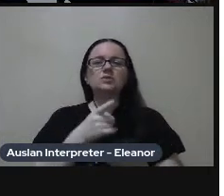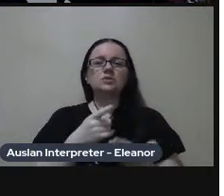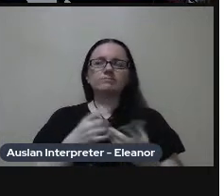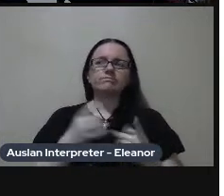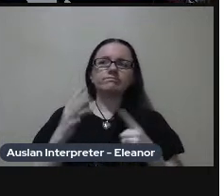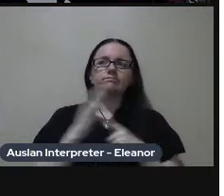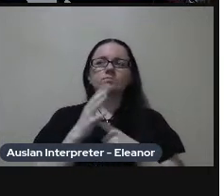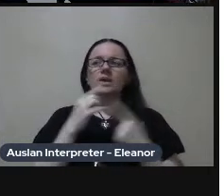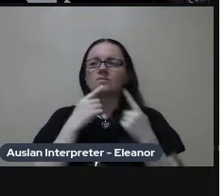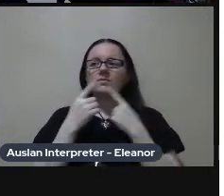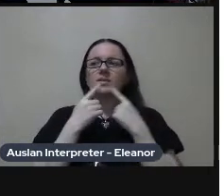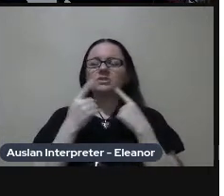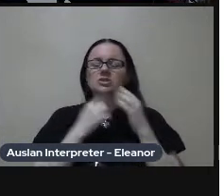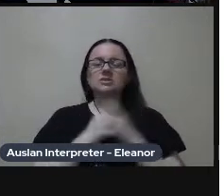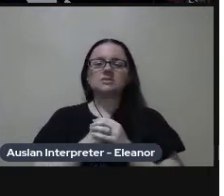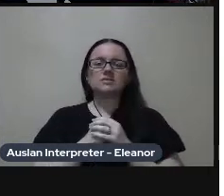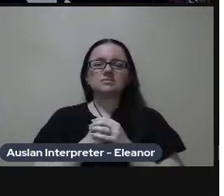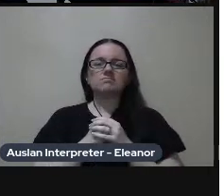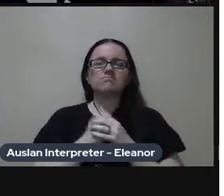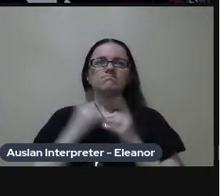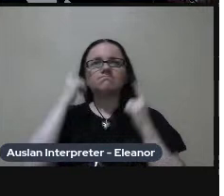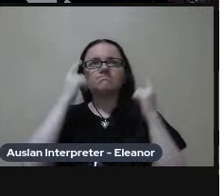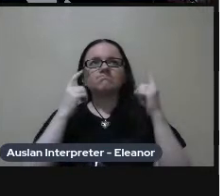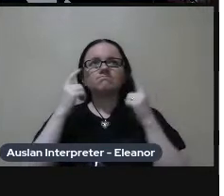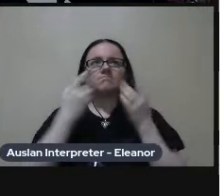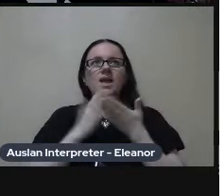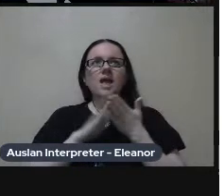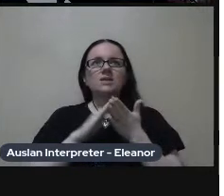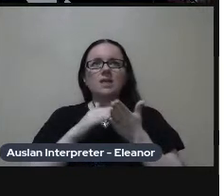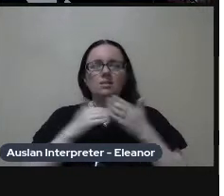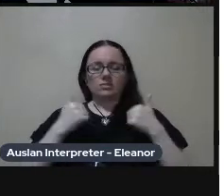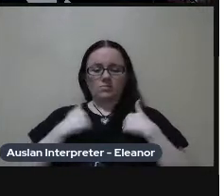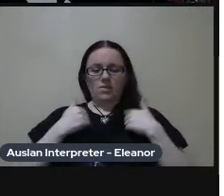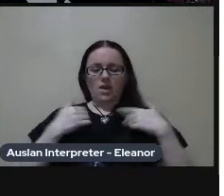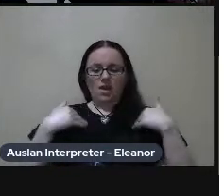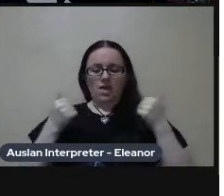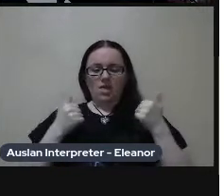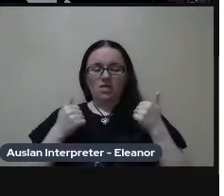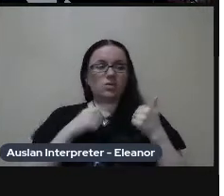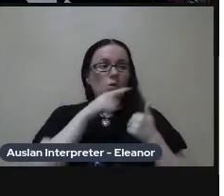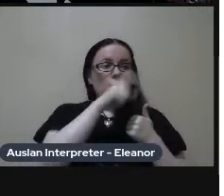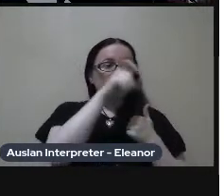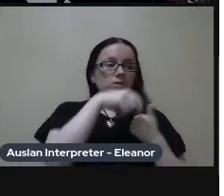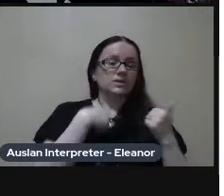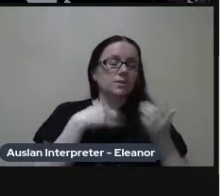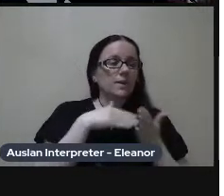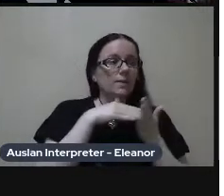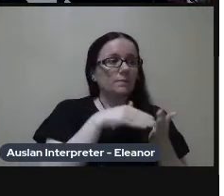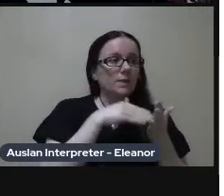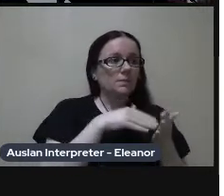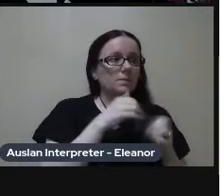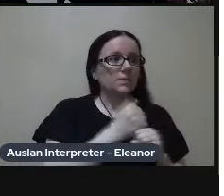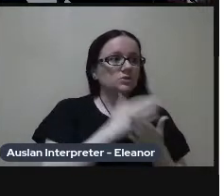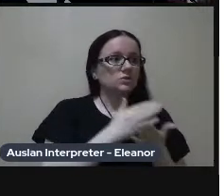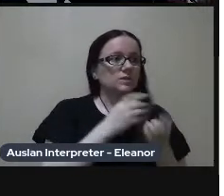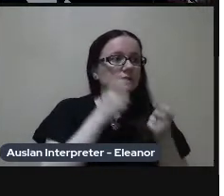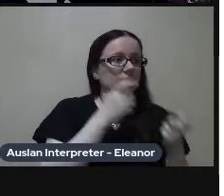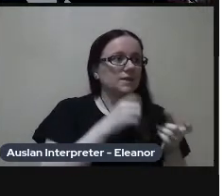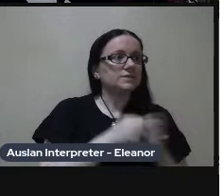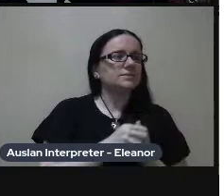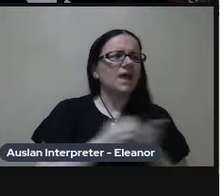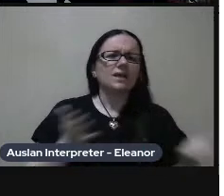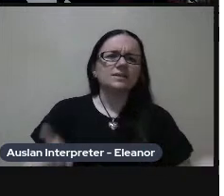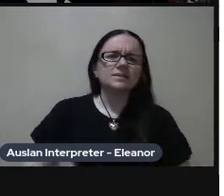think about in looking after your own health or those of the people that you are providing care for, and also giving you the encouragement